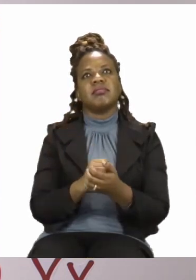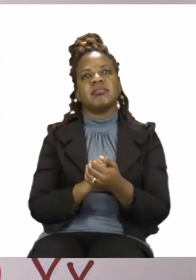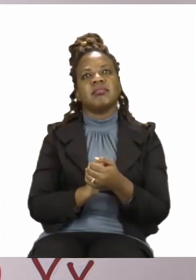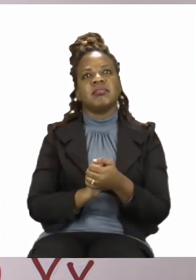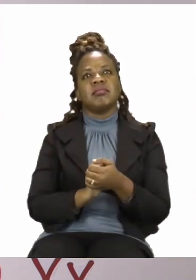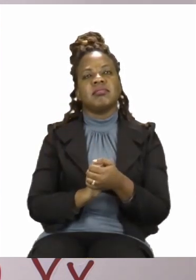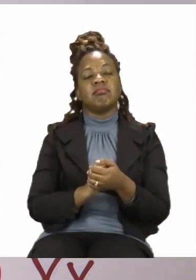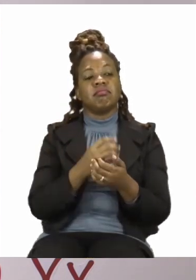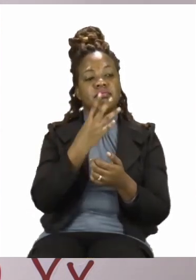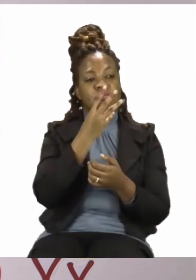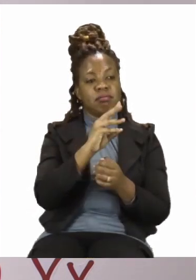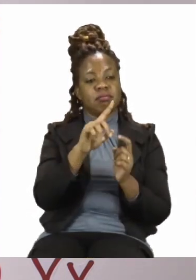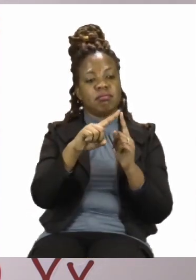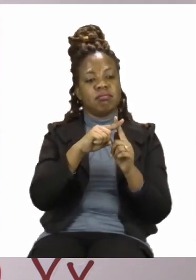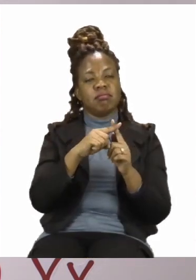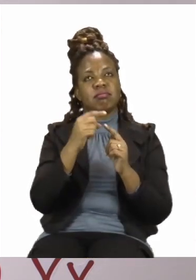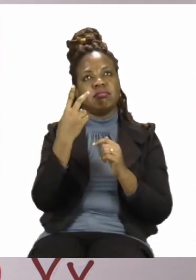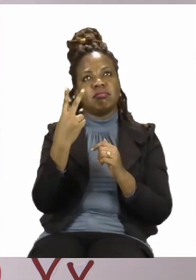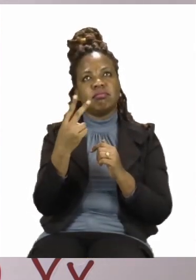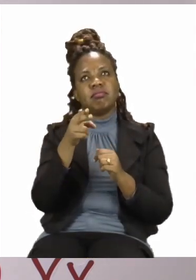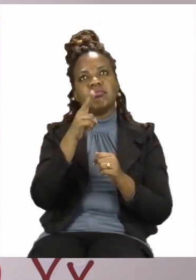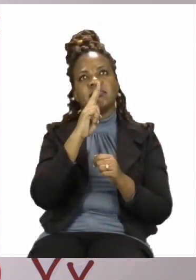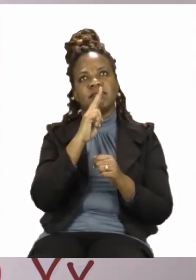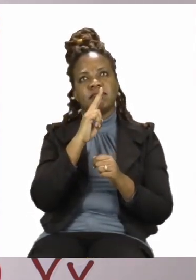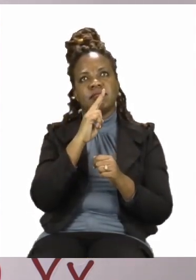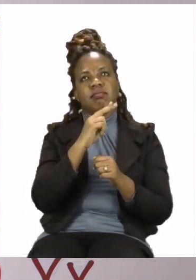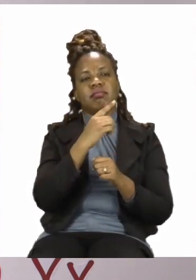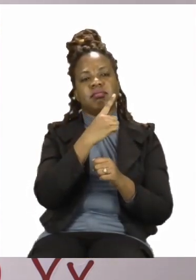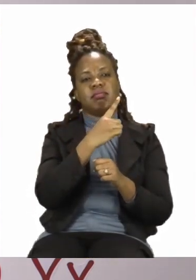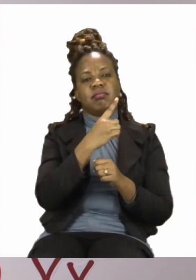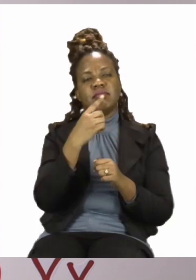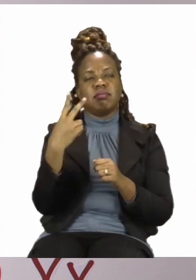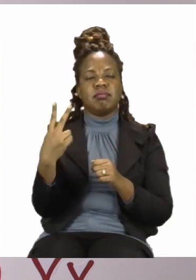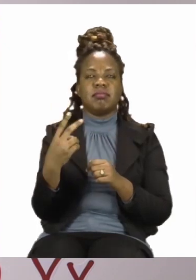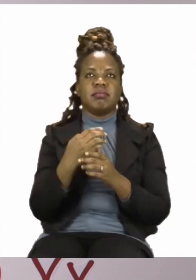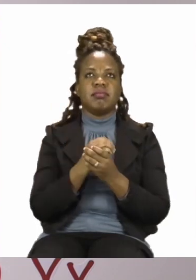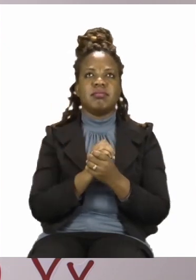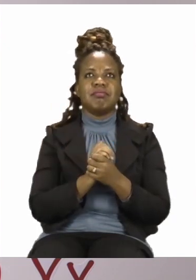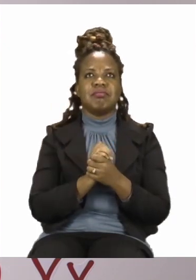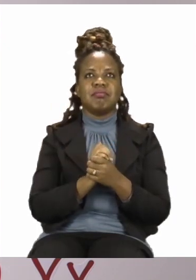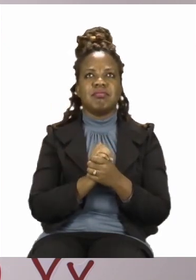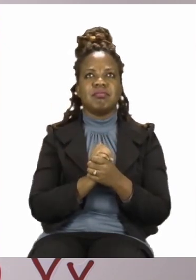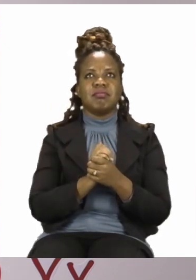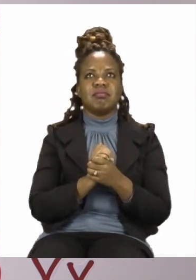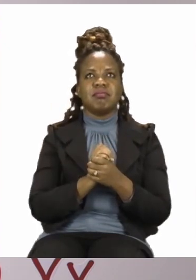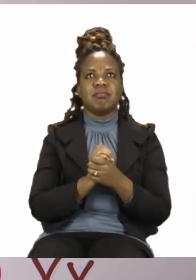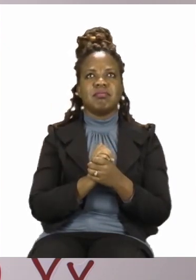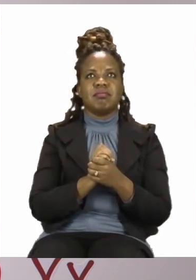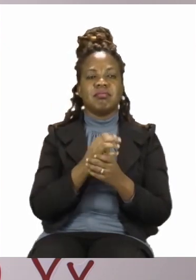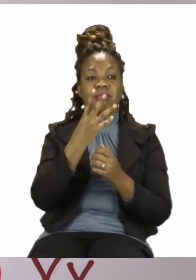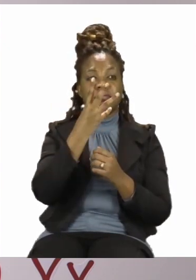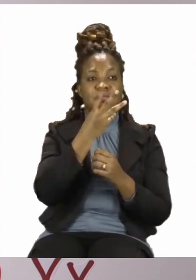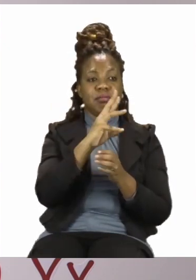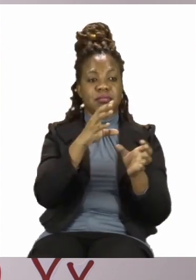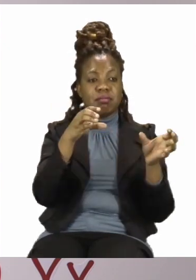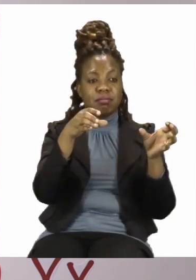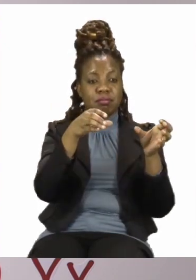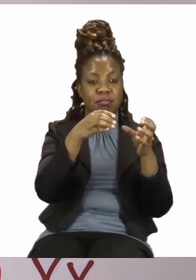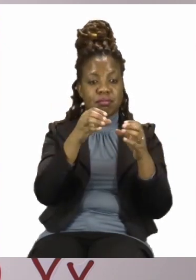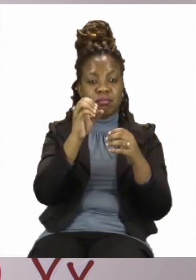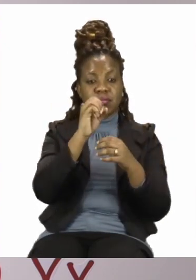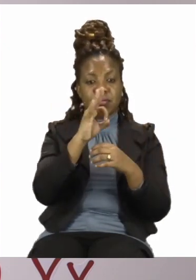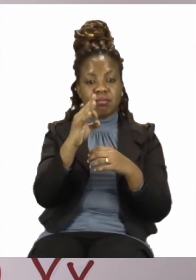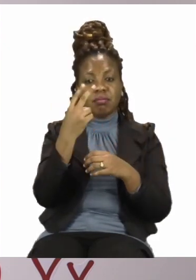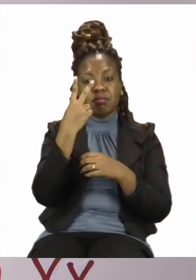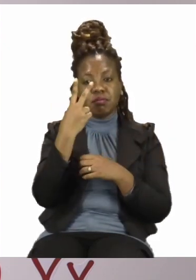know that 6 times 2 equals 12, or 6 groups of